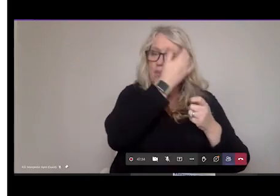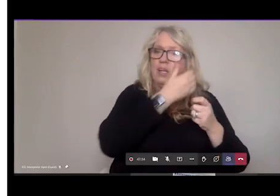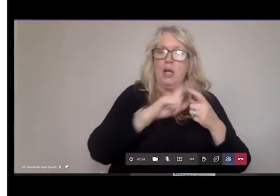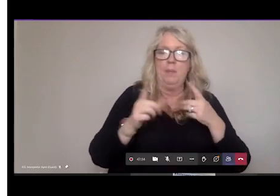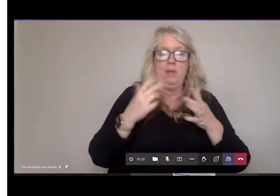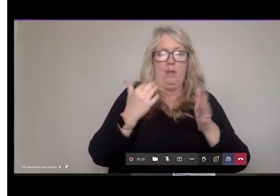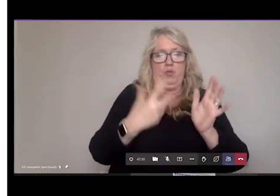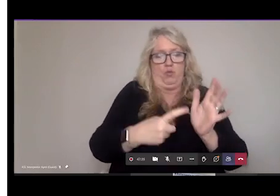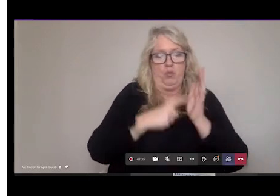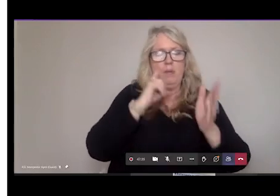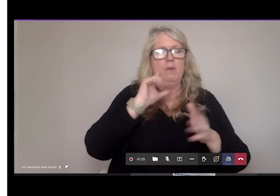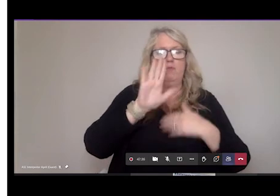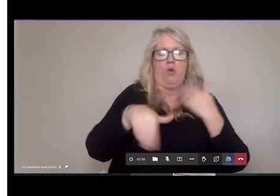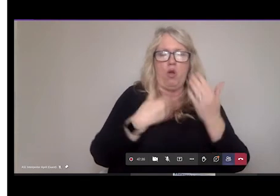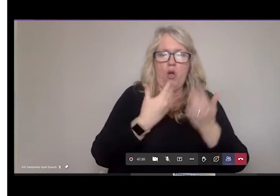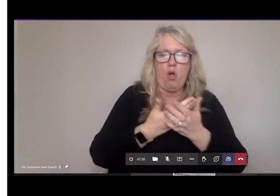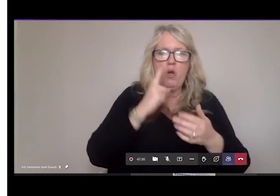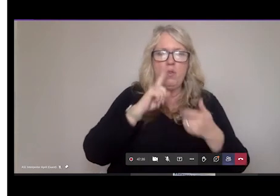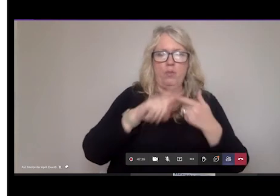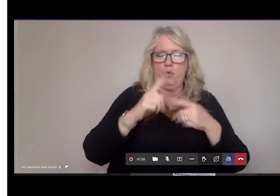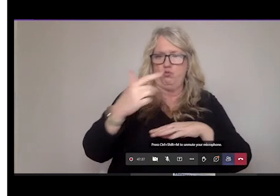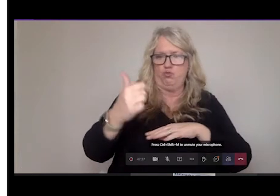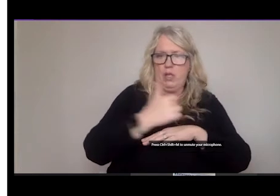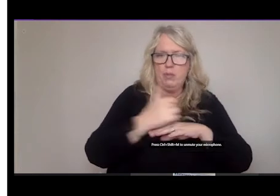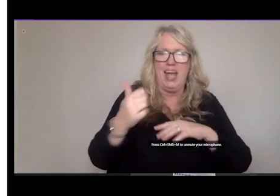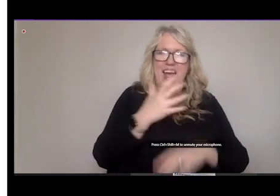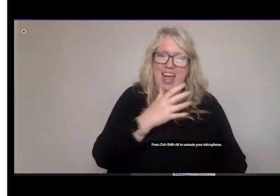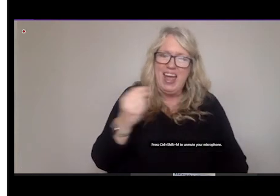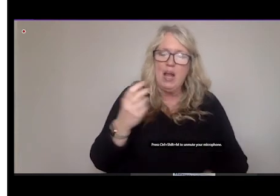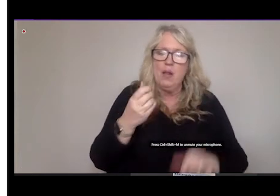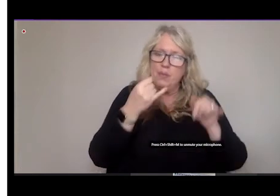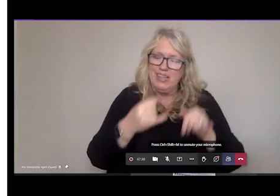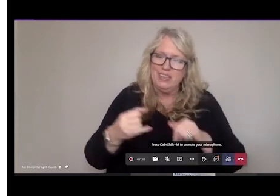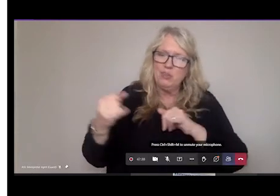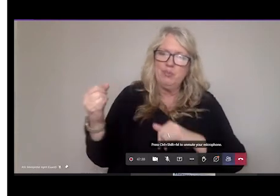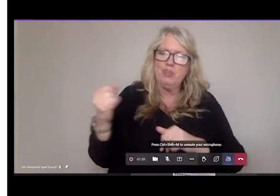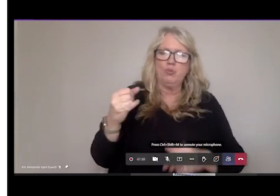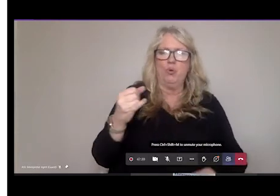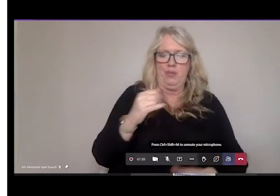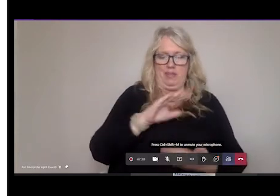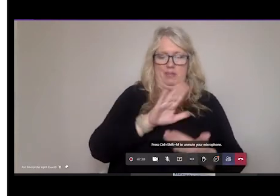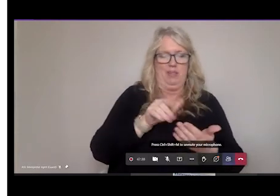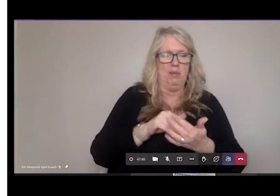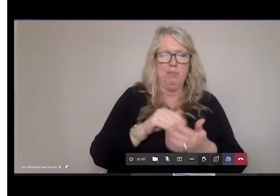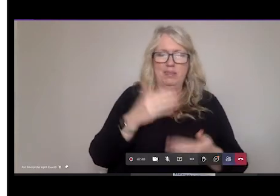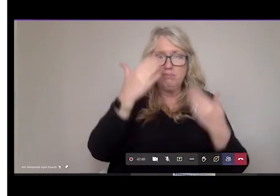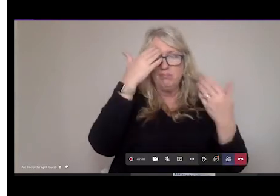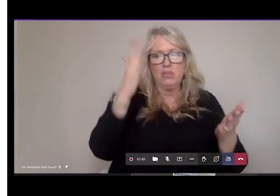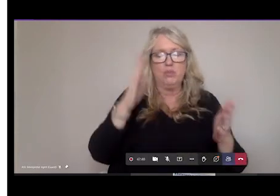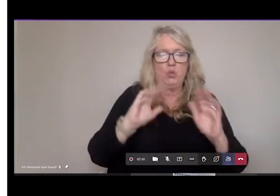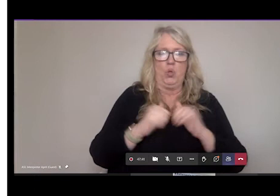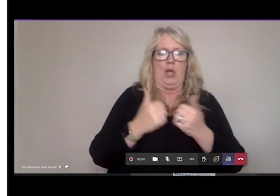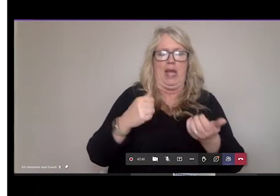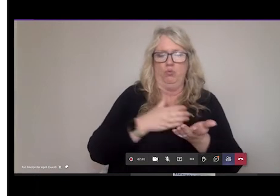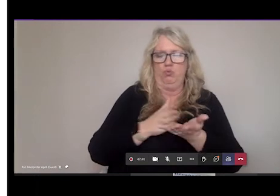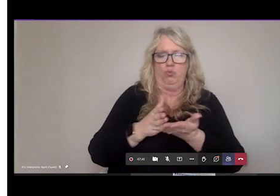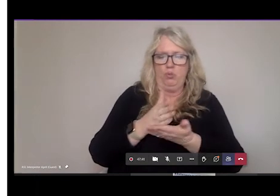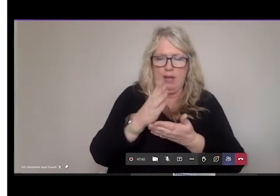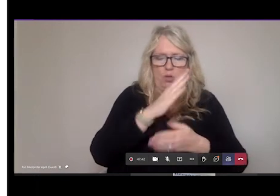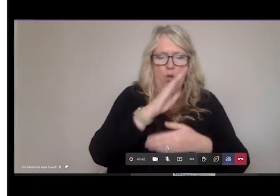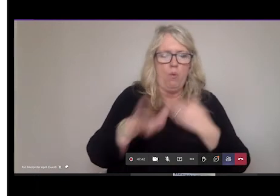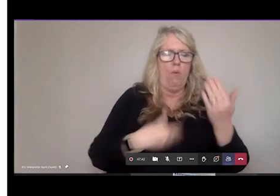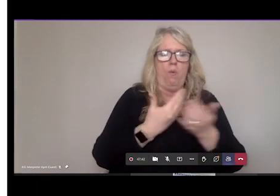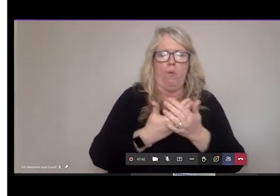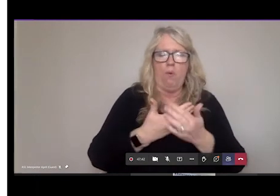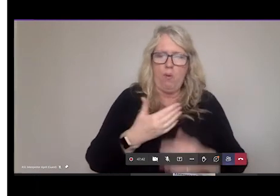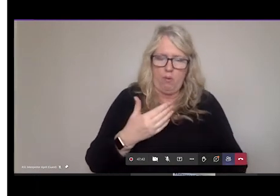administrative requirements for all those transportation service, and the individual in the middle doesn't know how